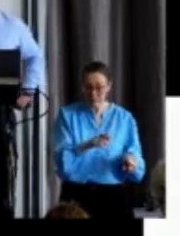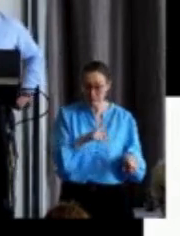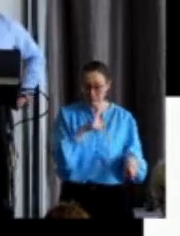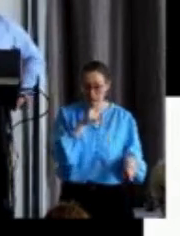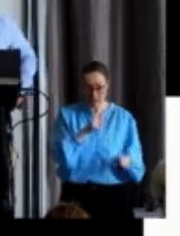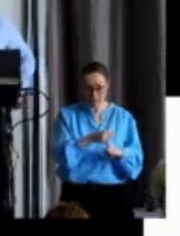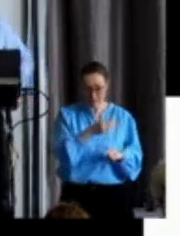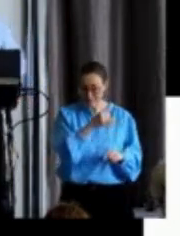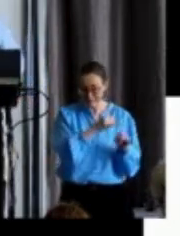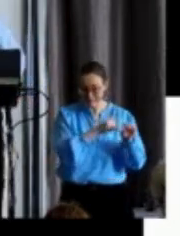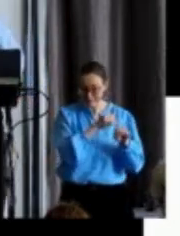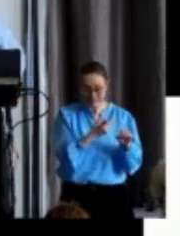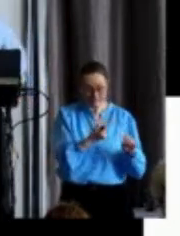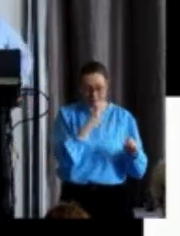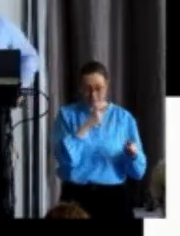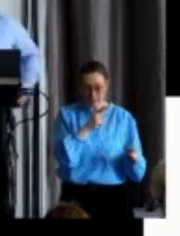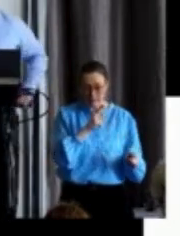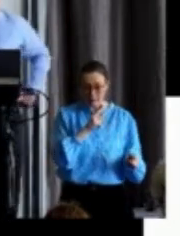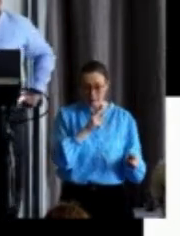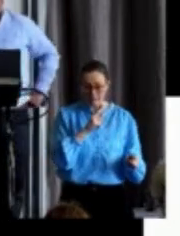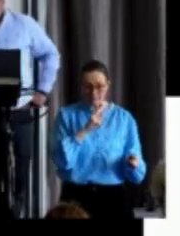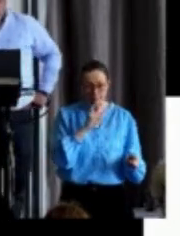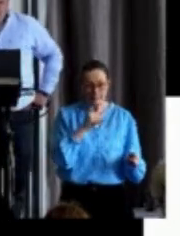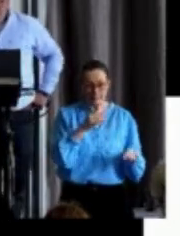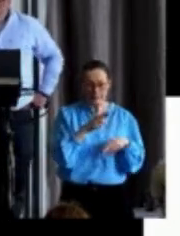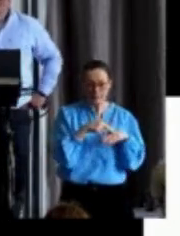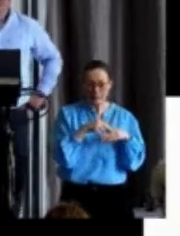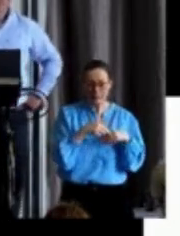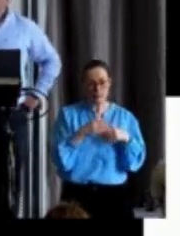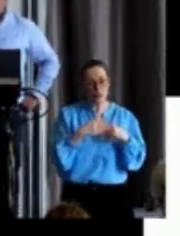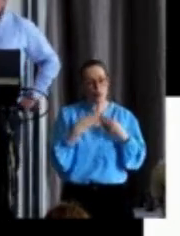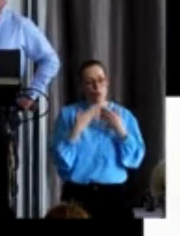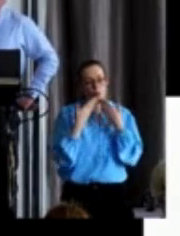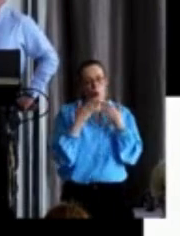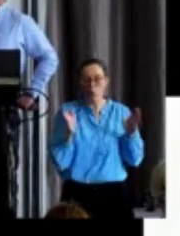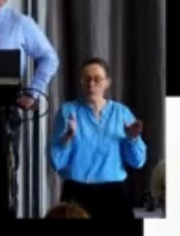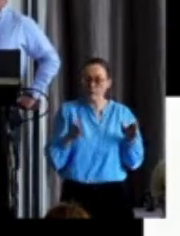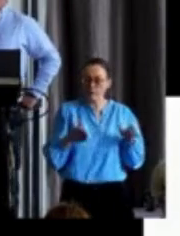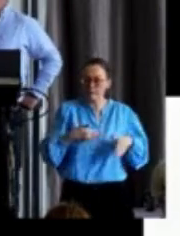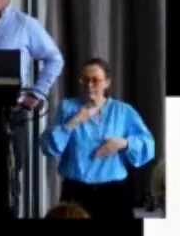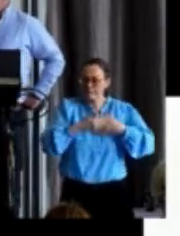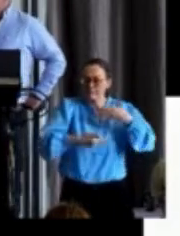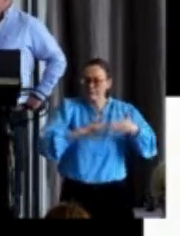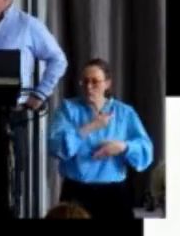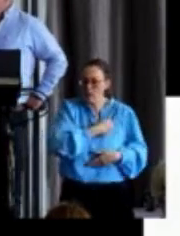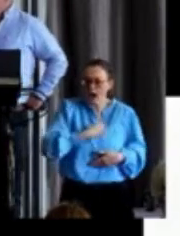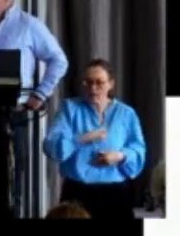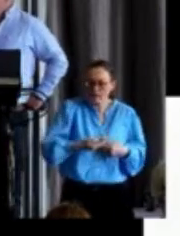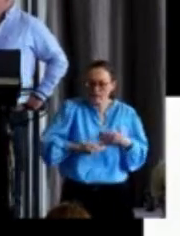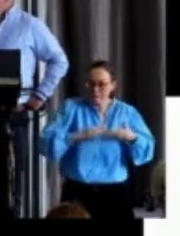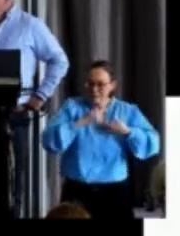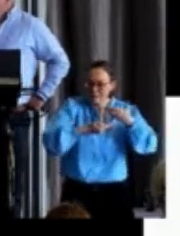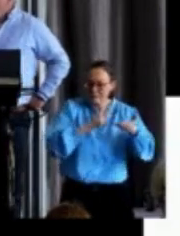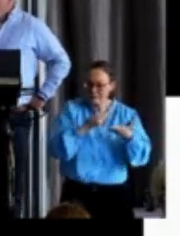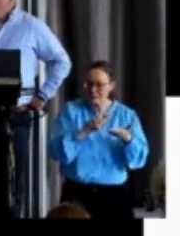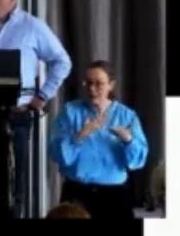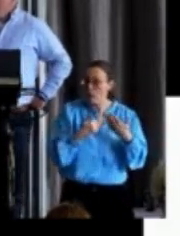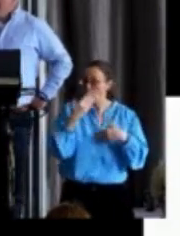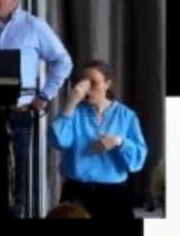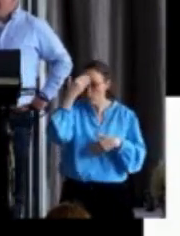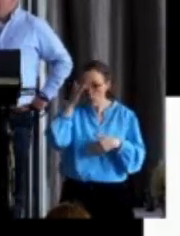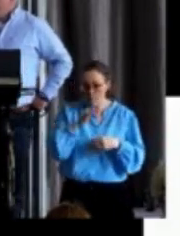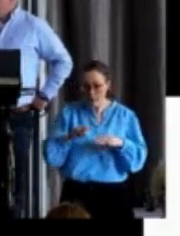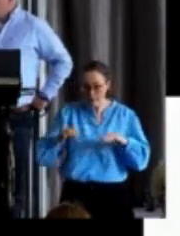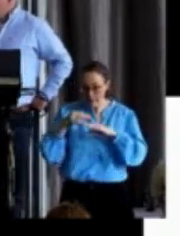would be better or more honest and speak more openly. And I guess that's one of the things that we know from how